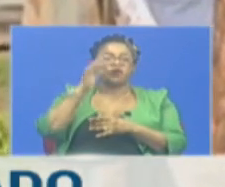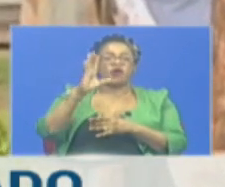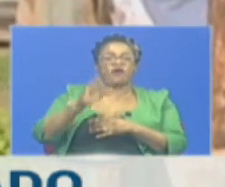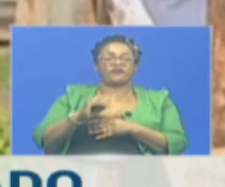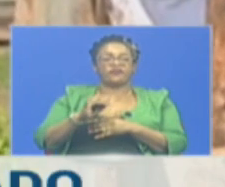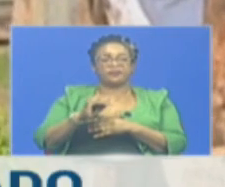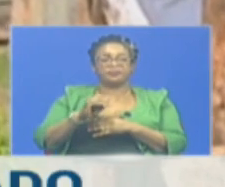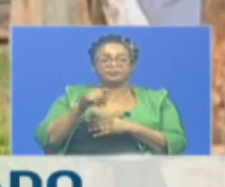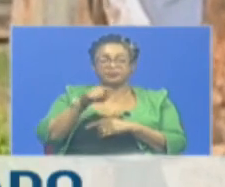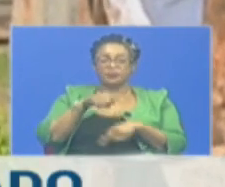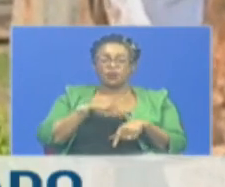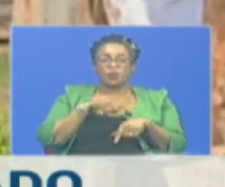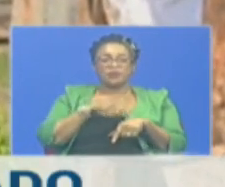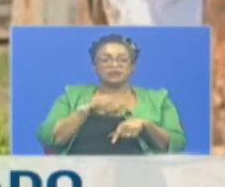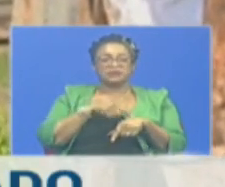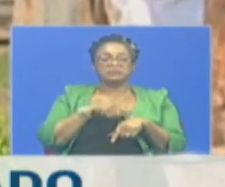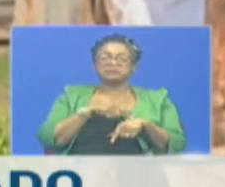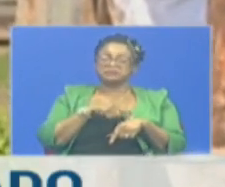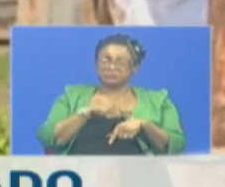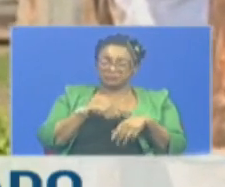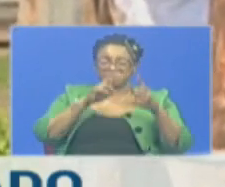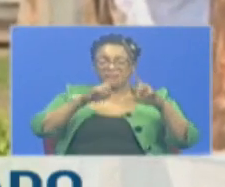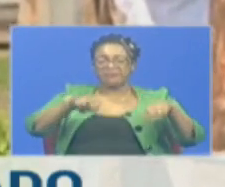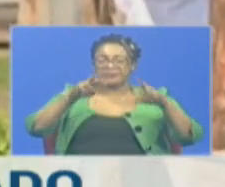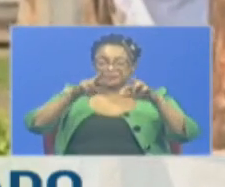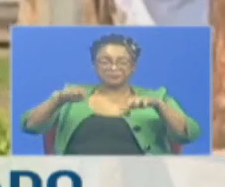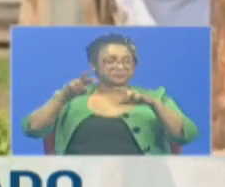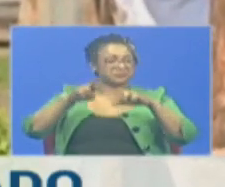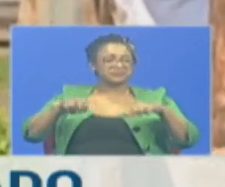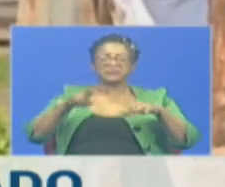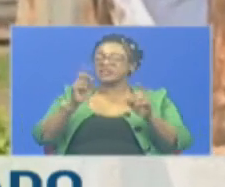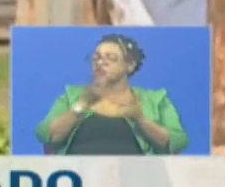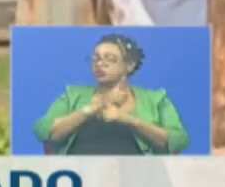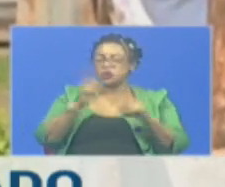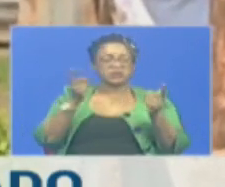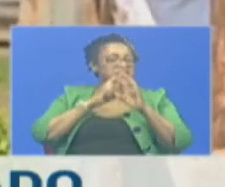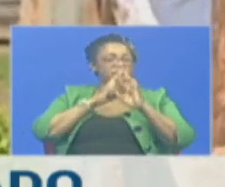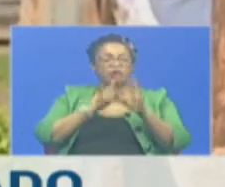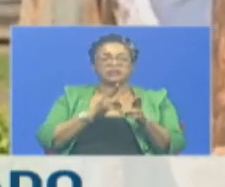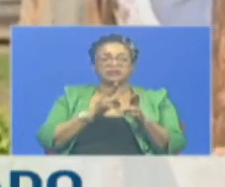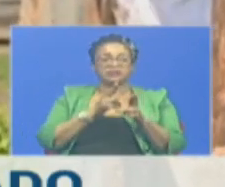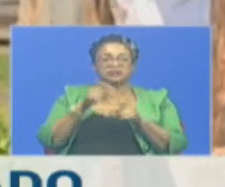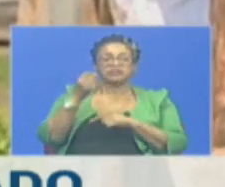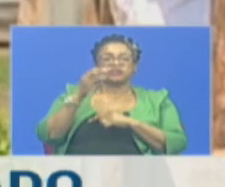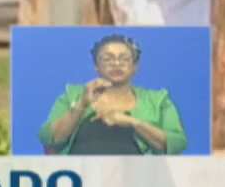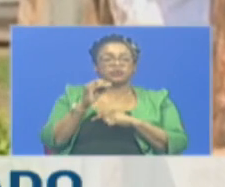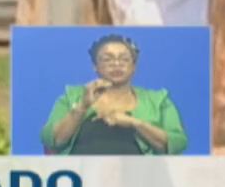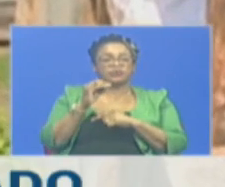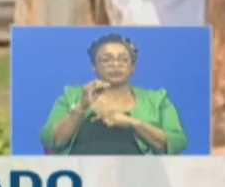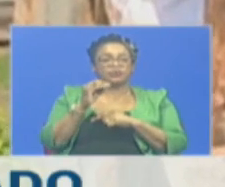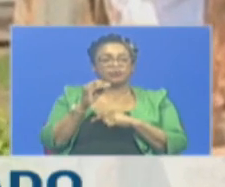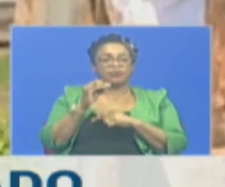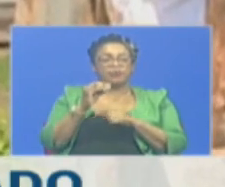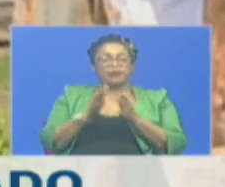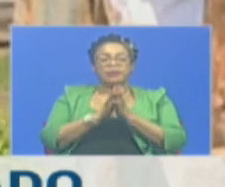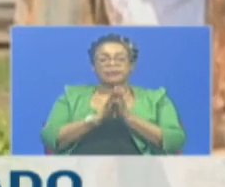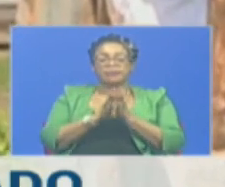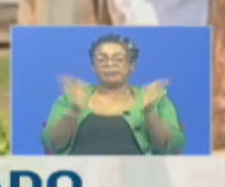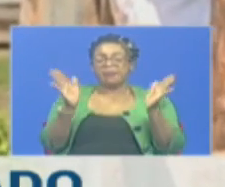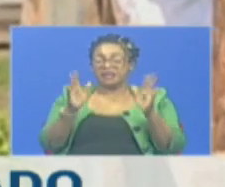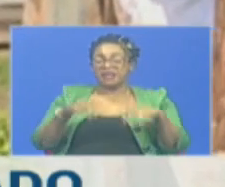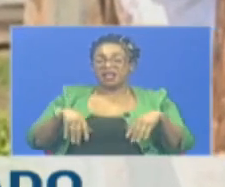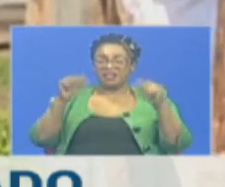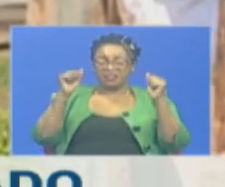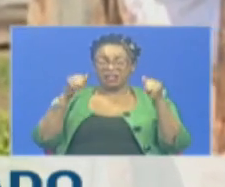is when the operation was done. She was not responding. So the public of health official,